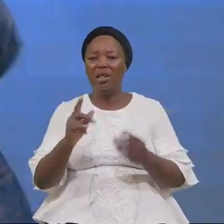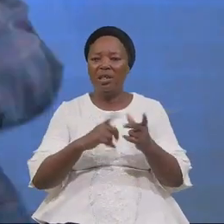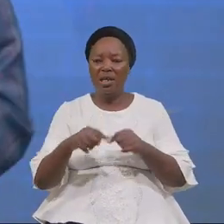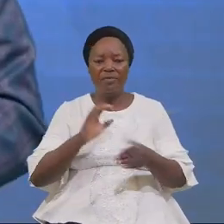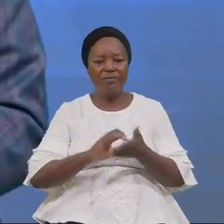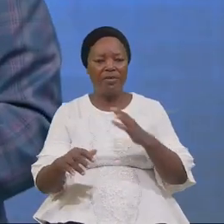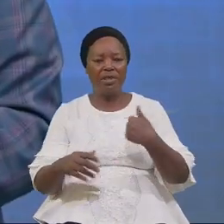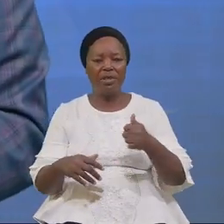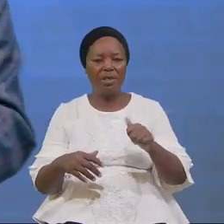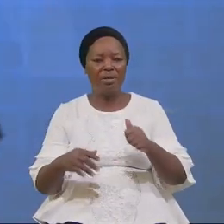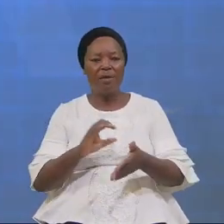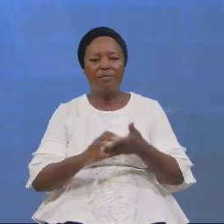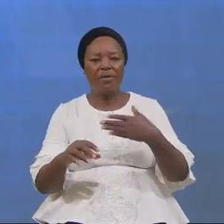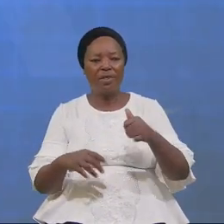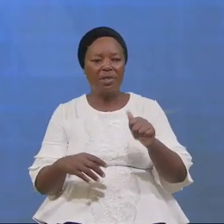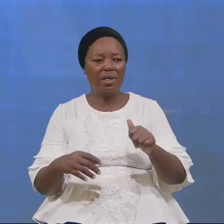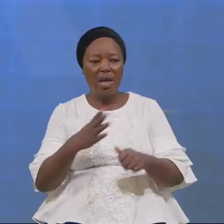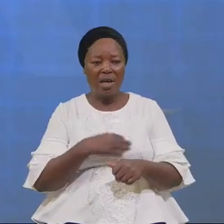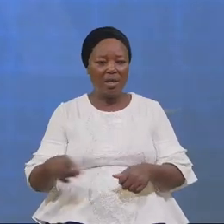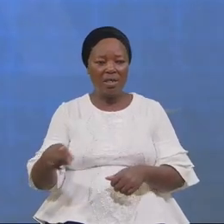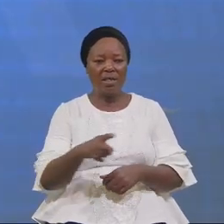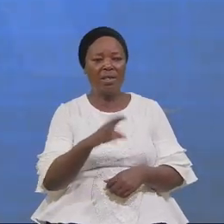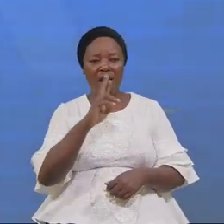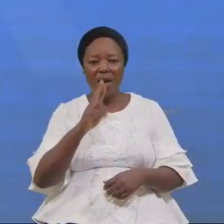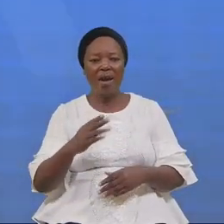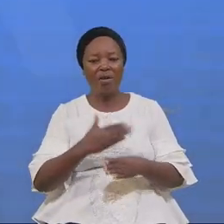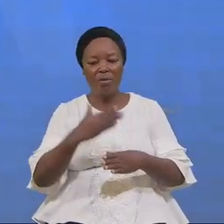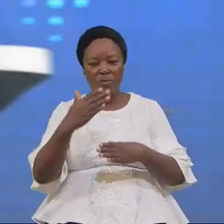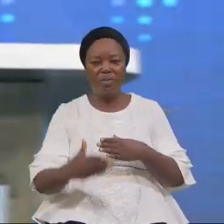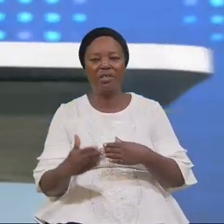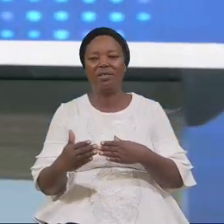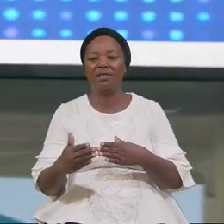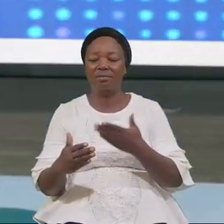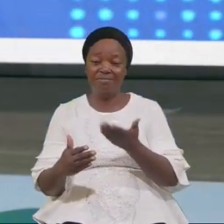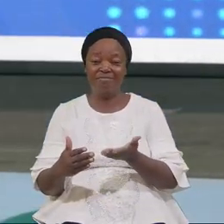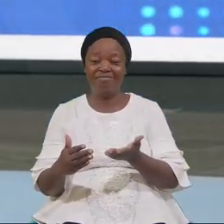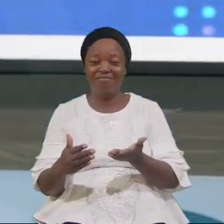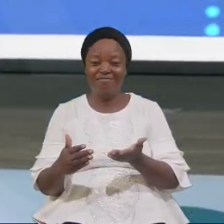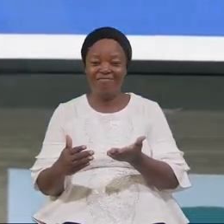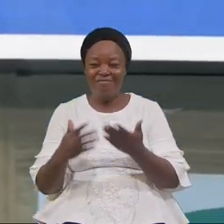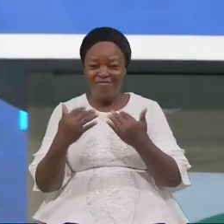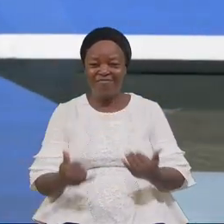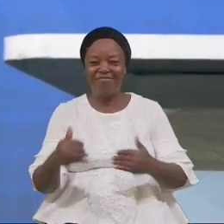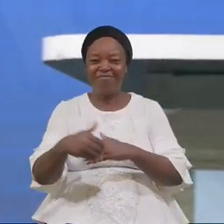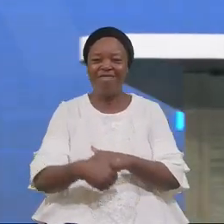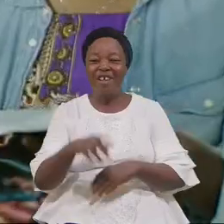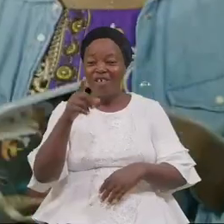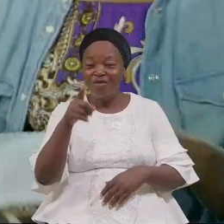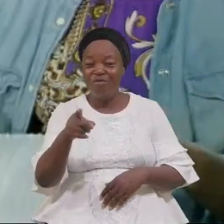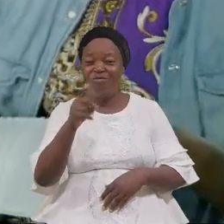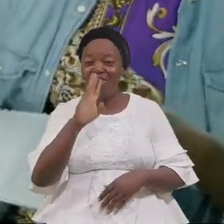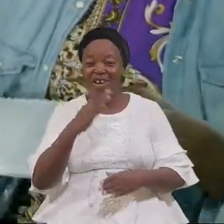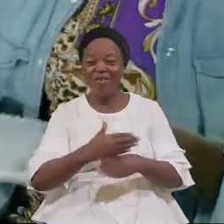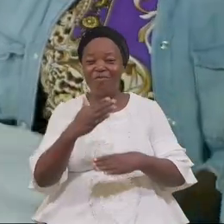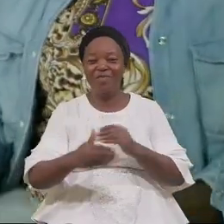10, and ye are complete. Tonight, you are